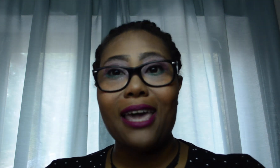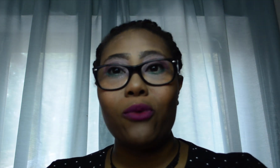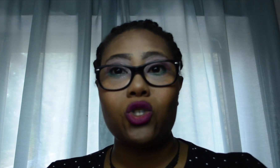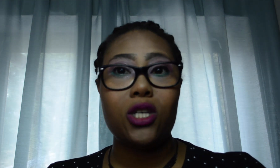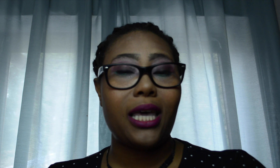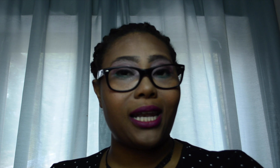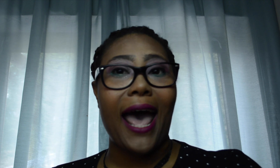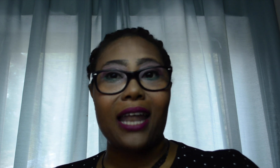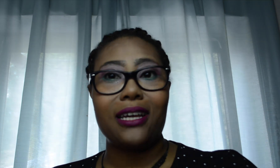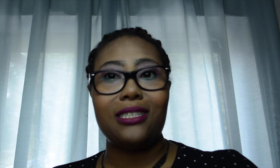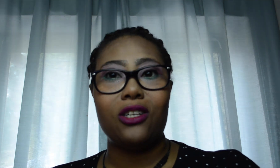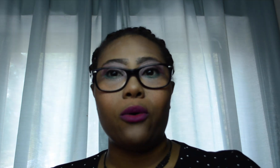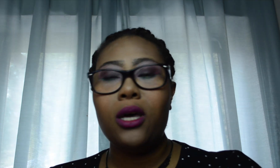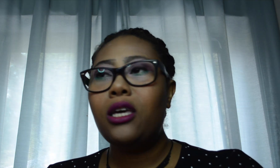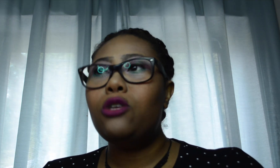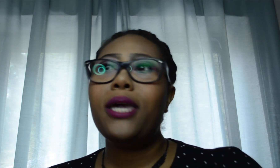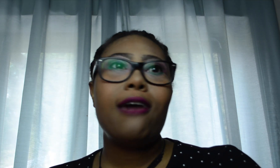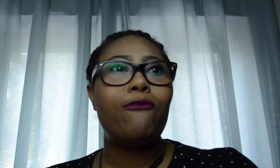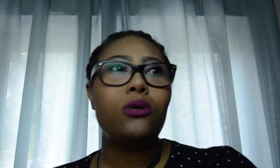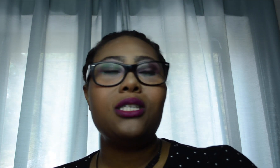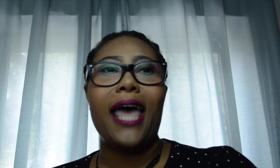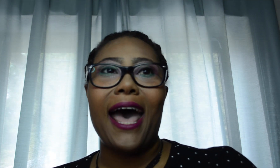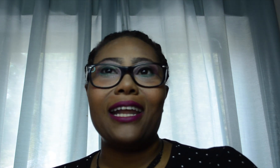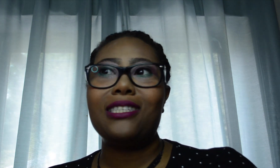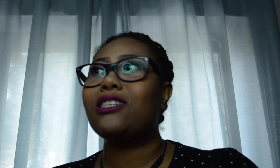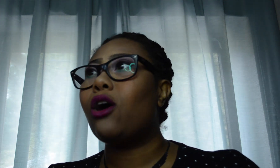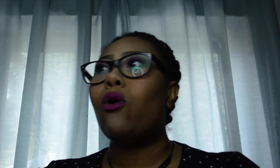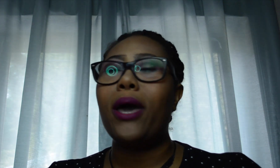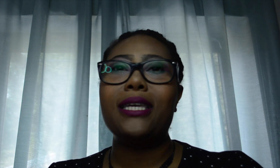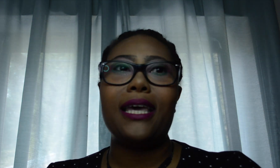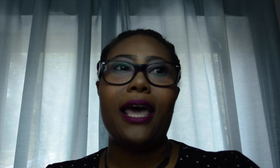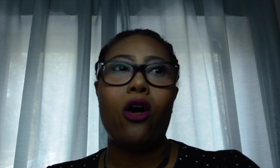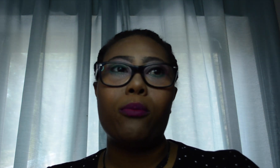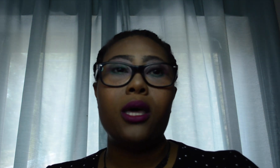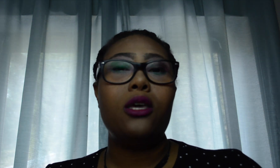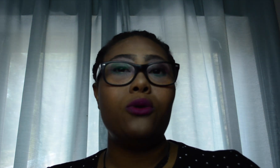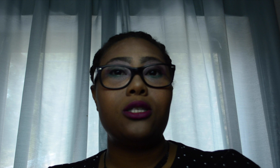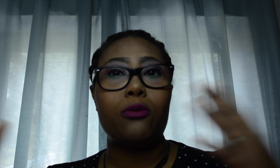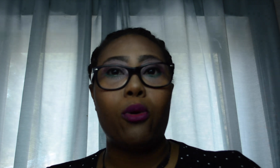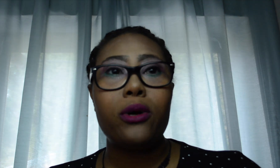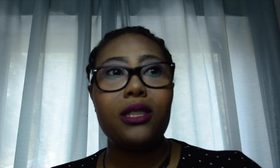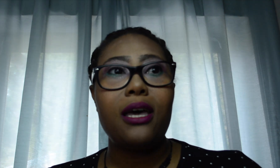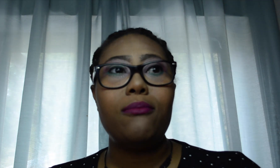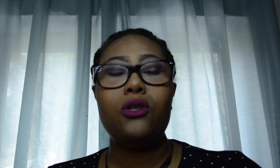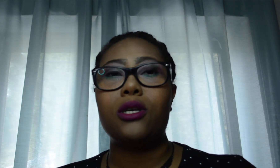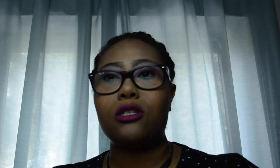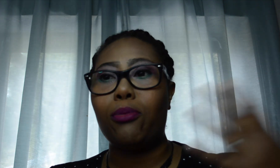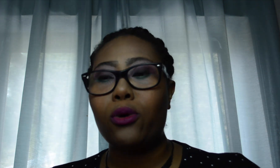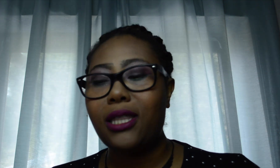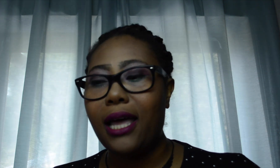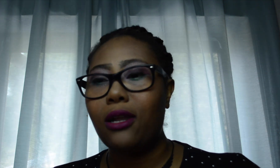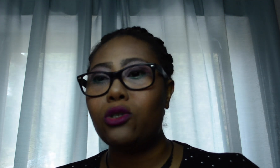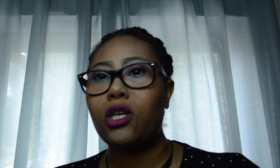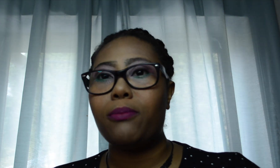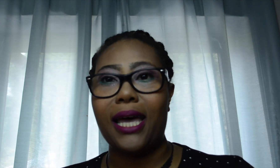because it's just like an addict, you know. You can't force an addict to go and get help. You can support them, you can